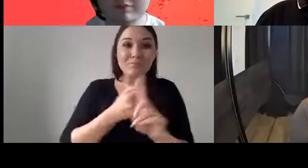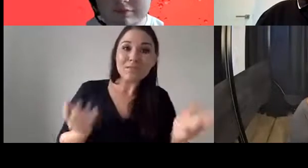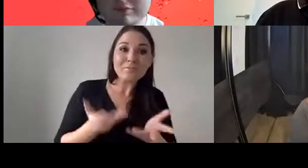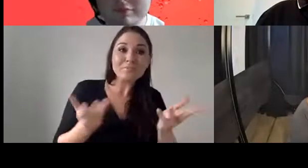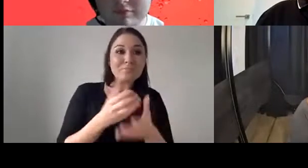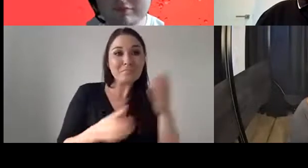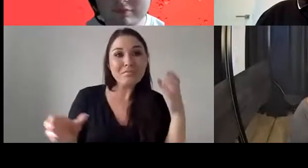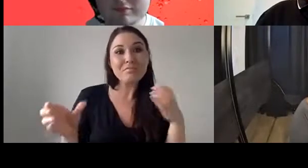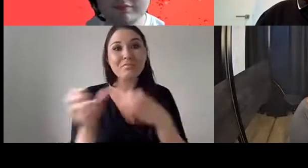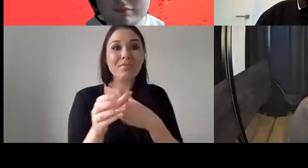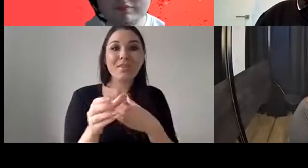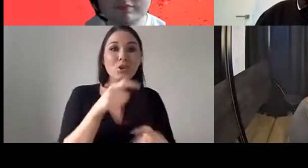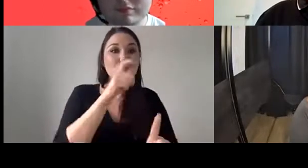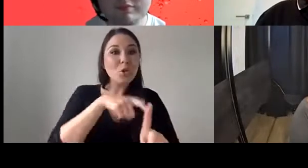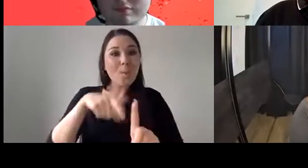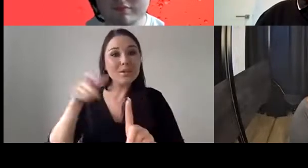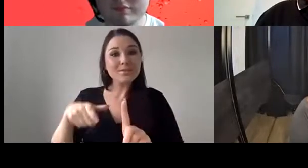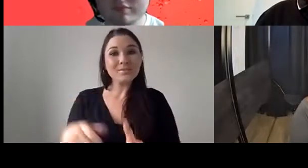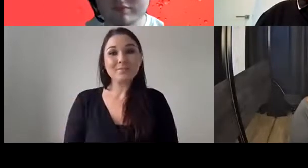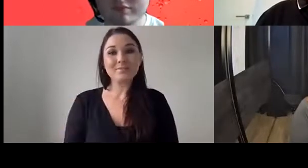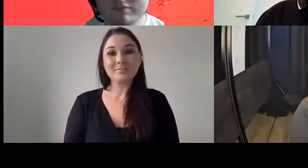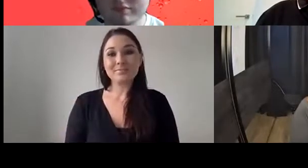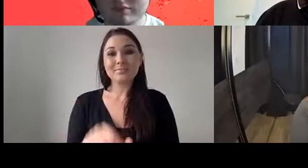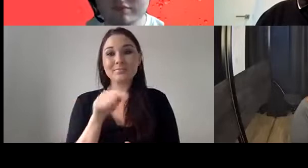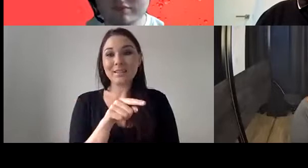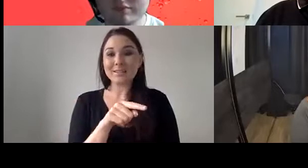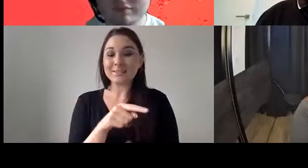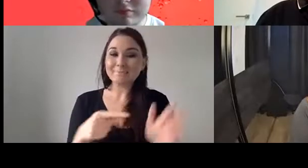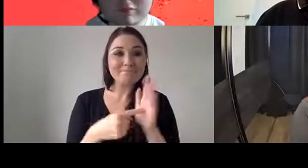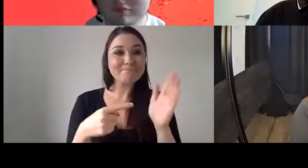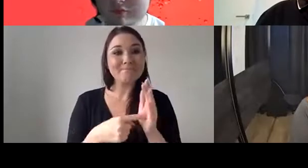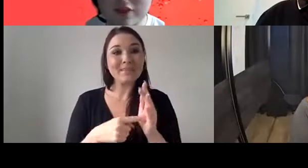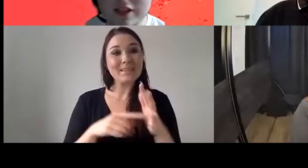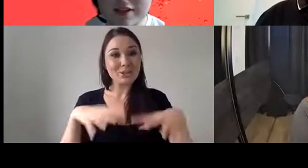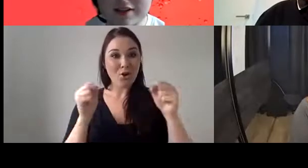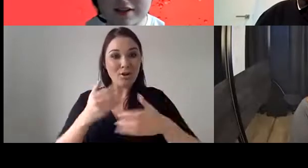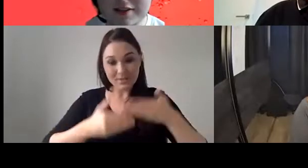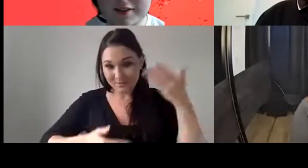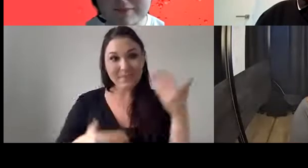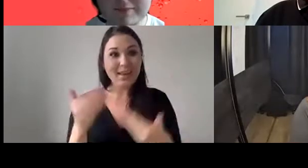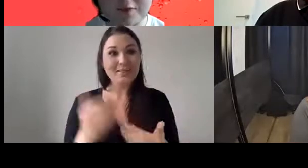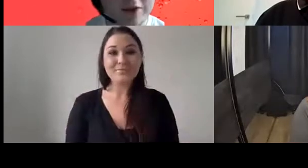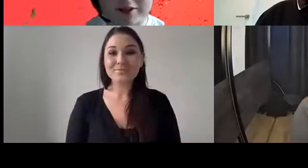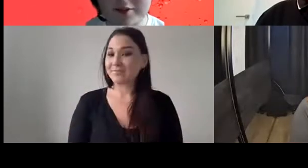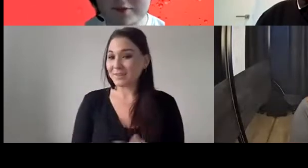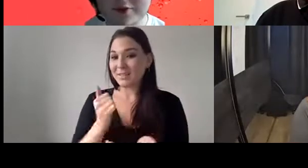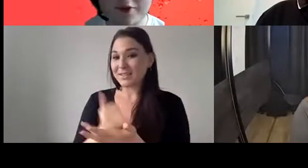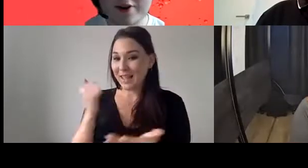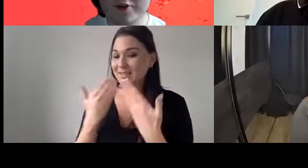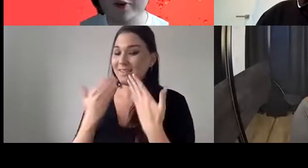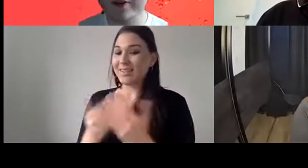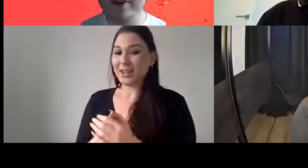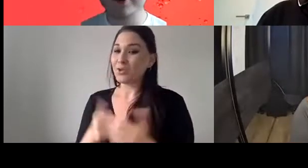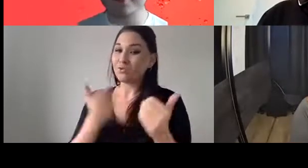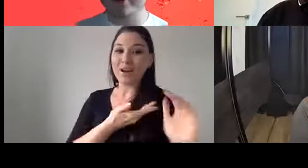the point of, that's your rock, and go from there. So, yeah. Fantastic. Yeah. Well, thank you. It's a great